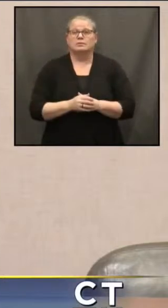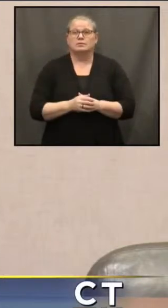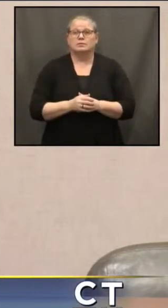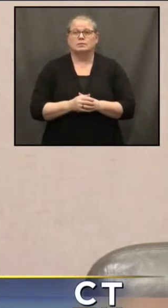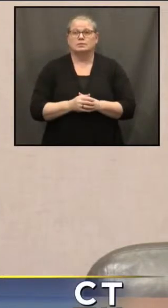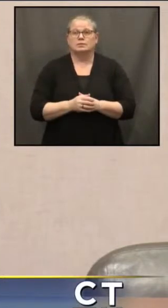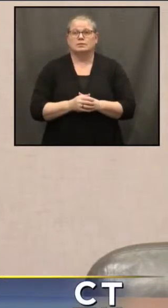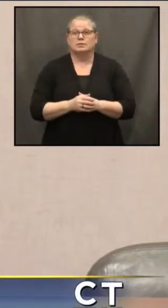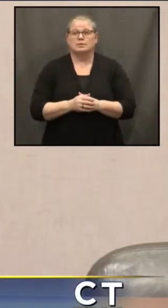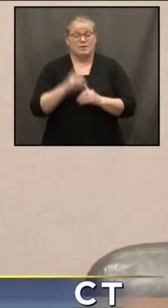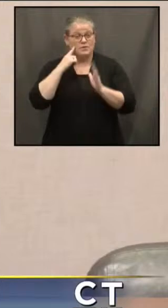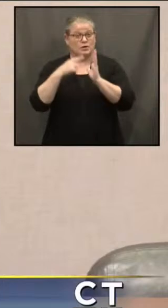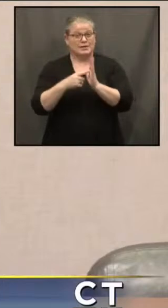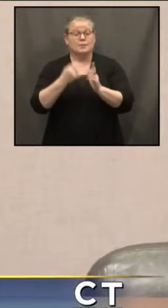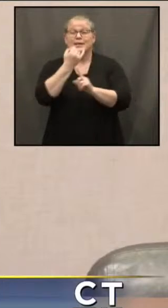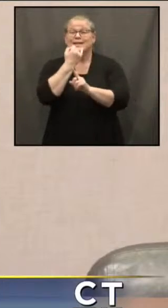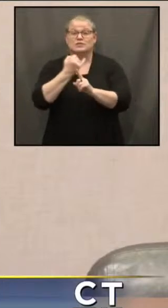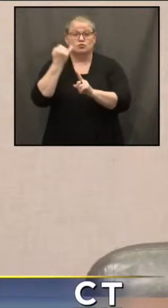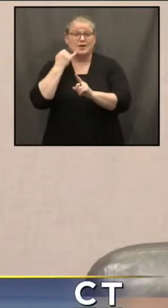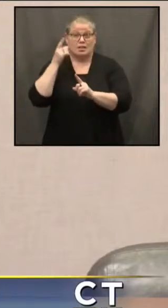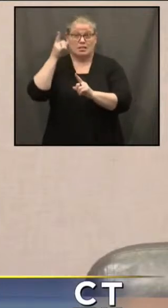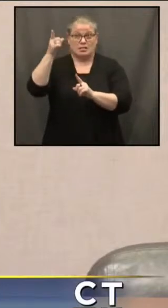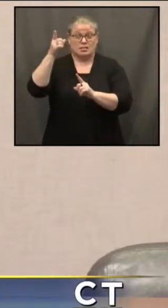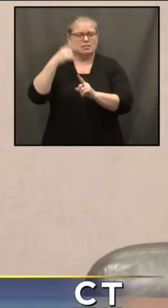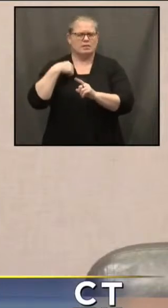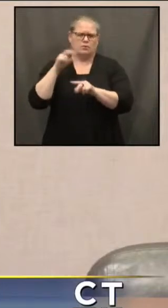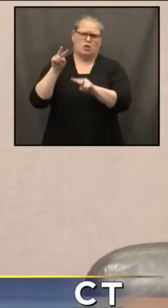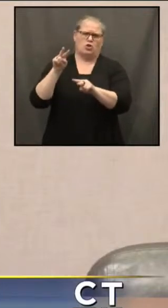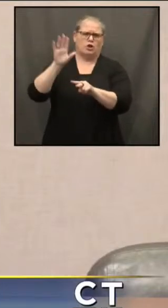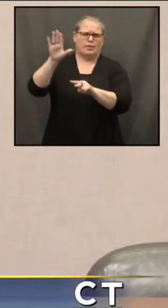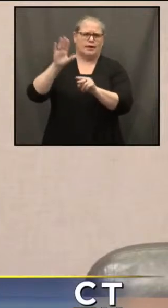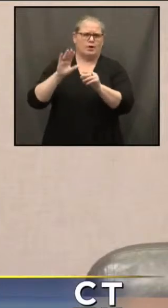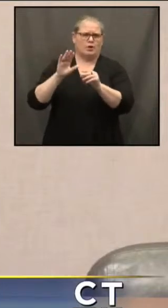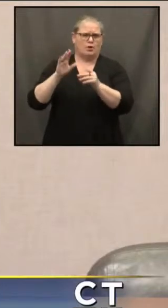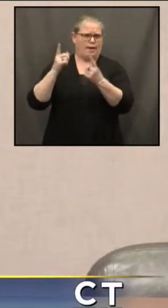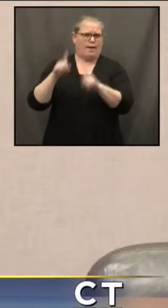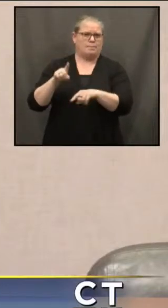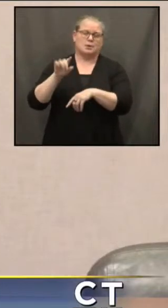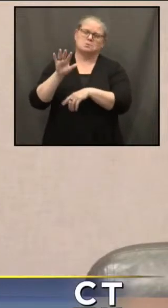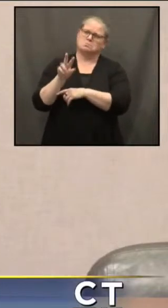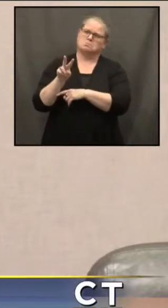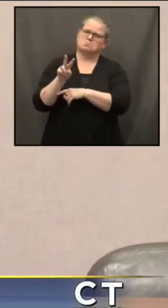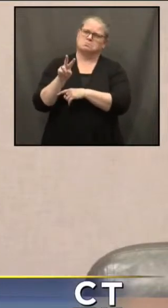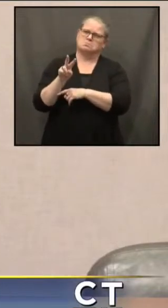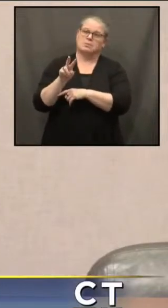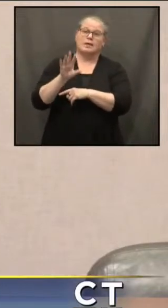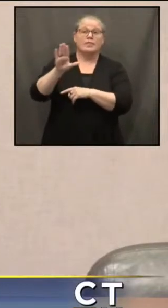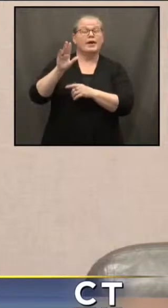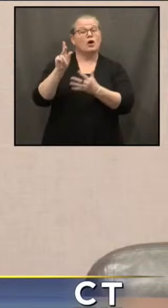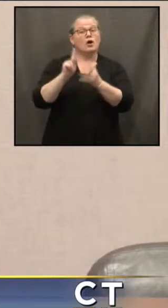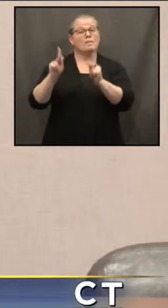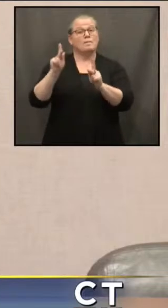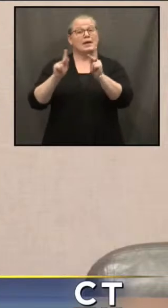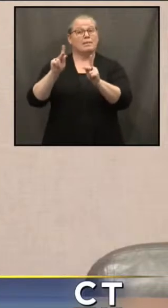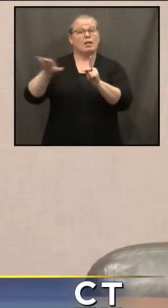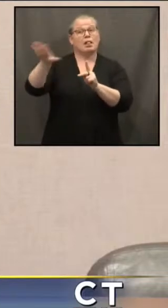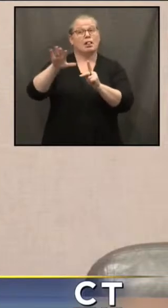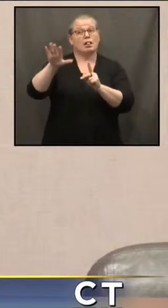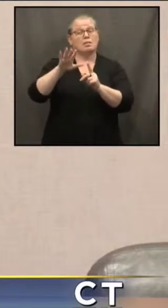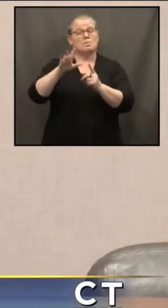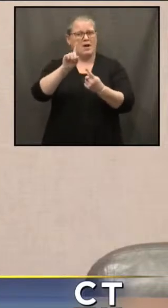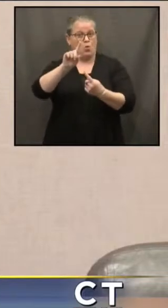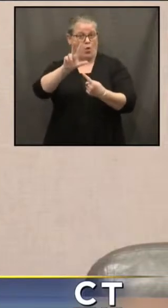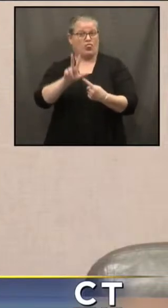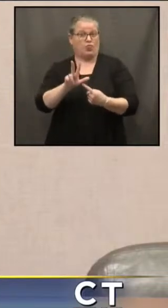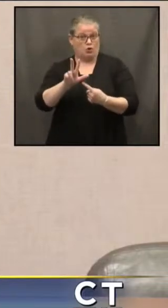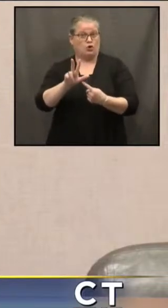what happened in Israel, when about a third of their population got boosted, they started seeing the